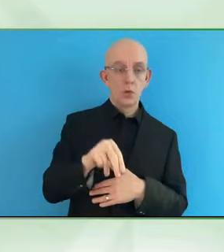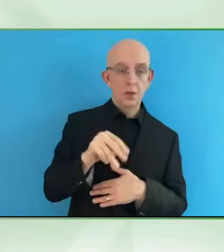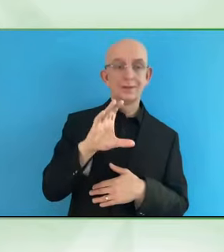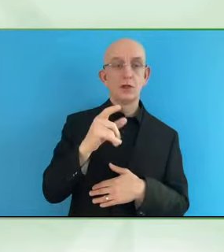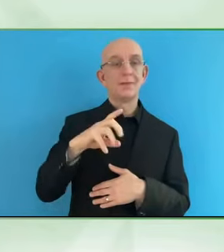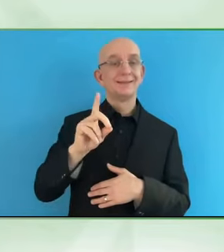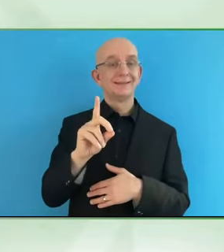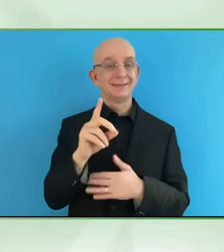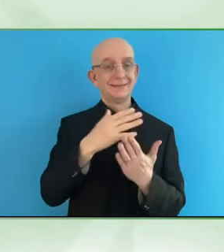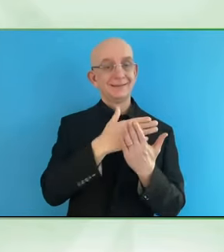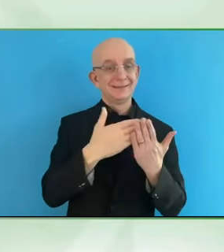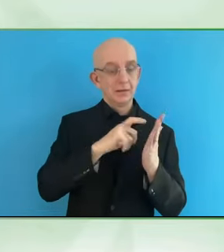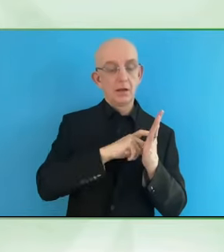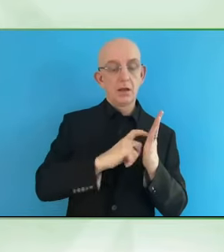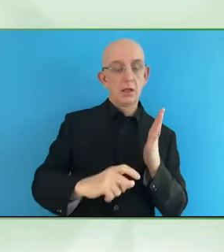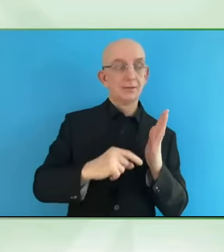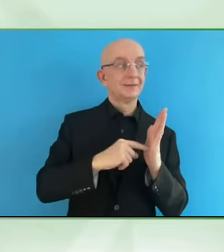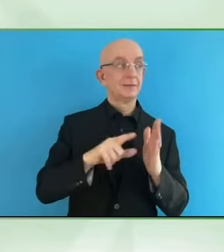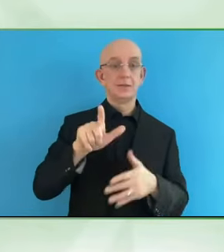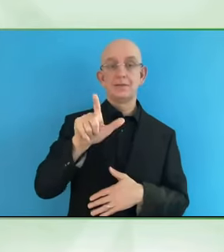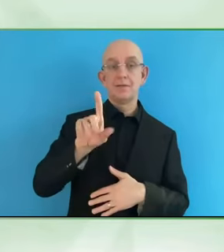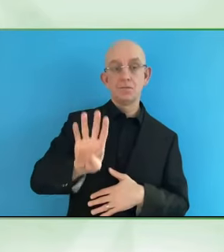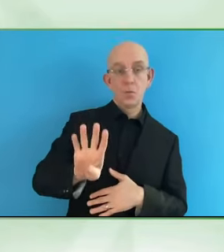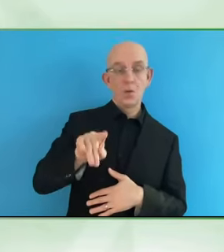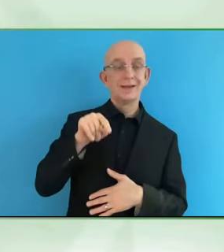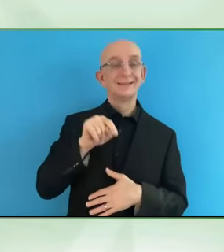comment number 4. And